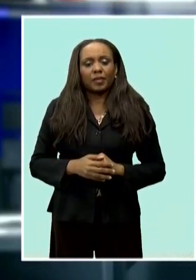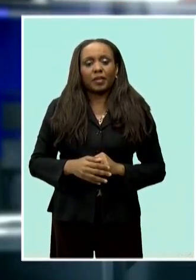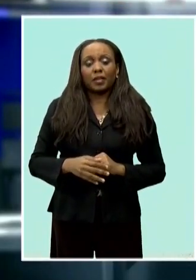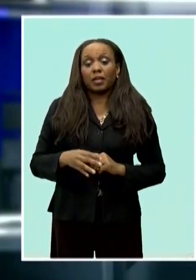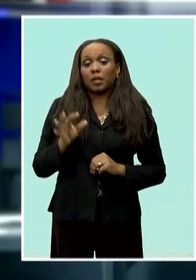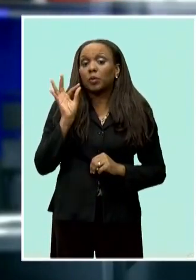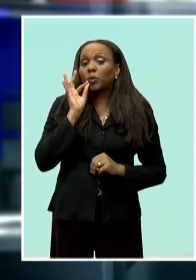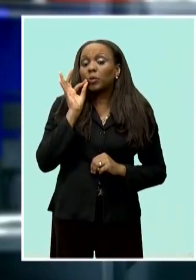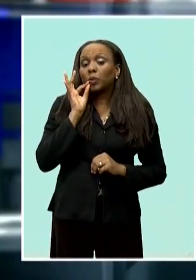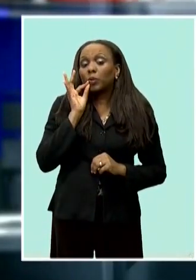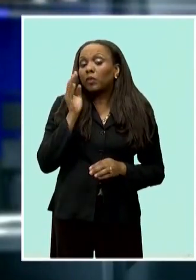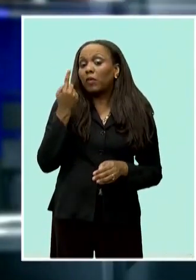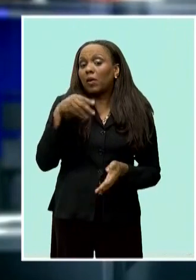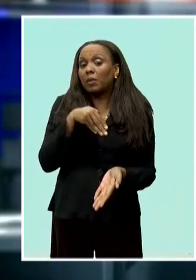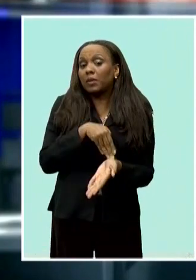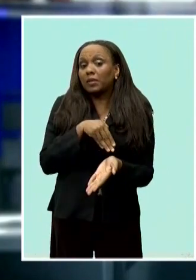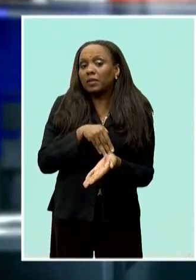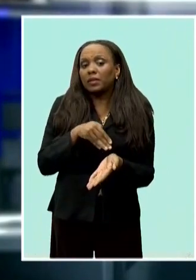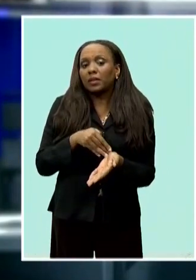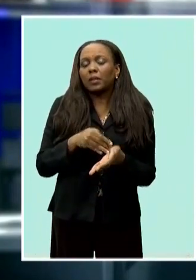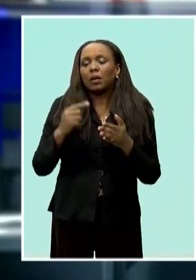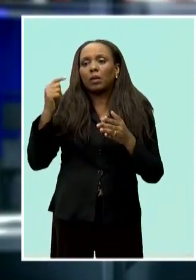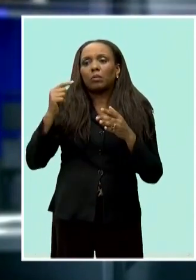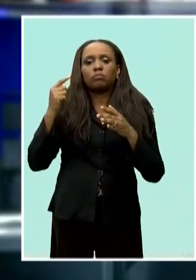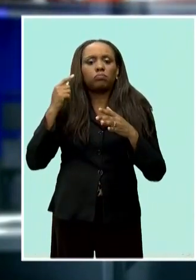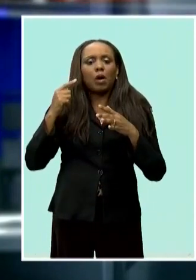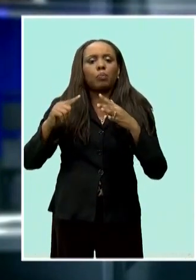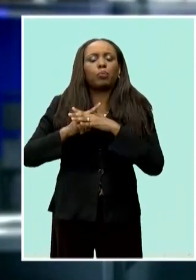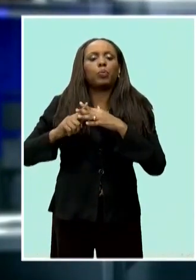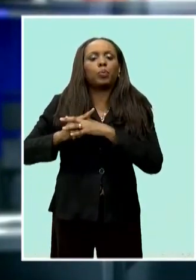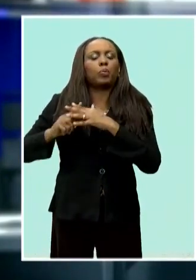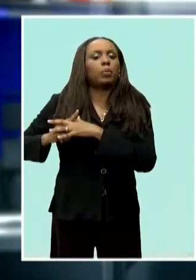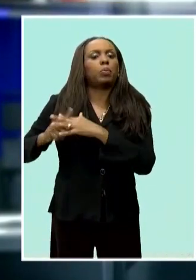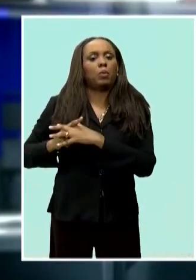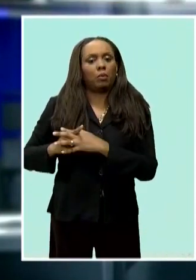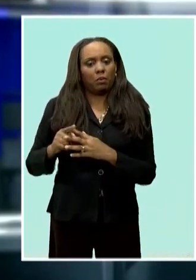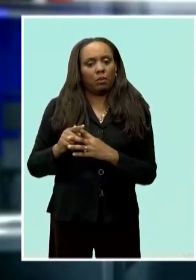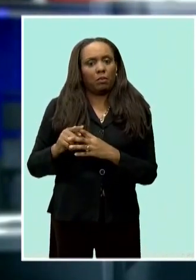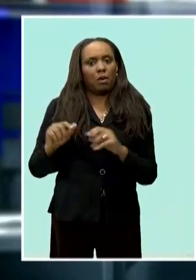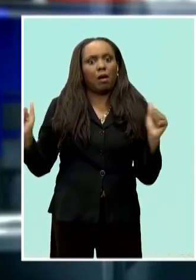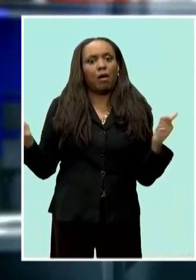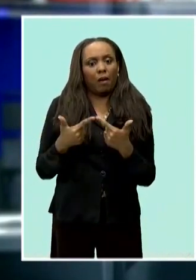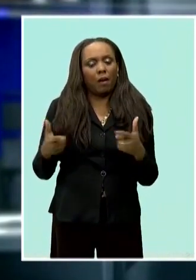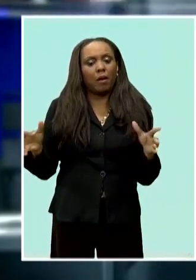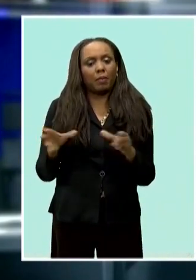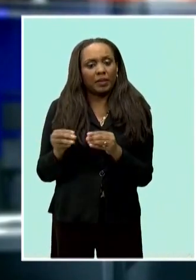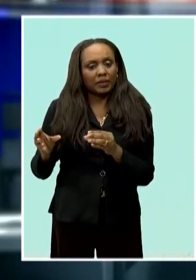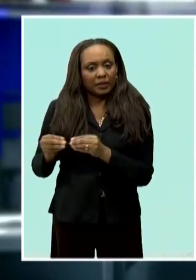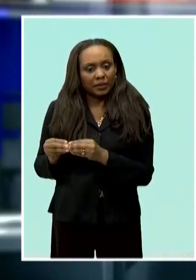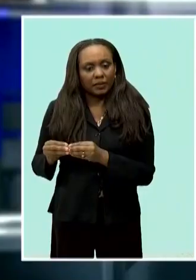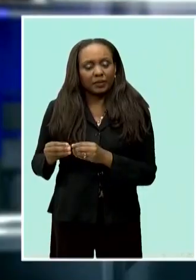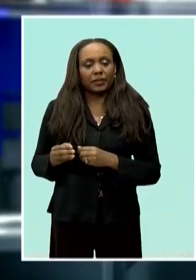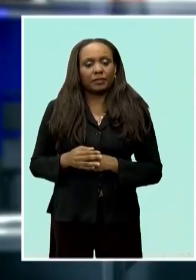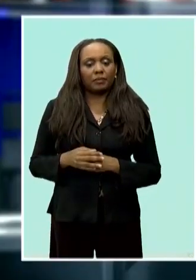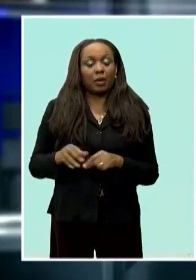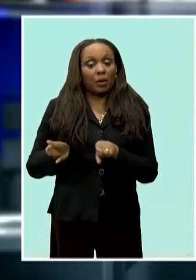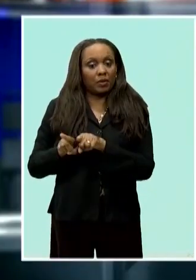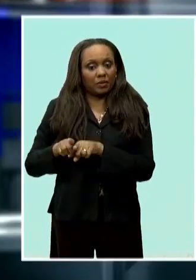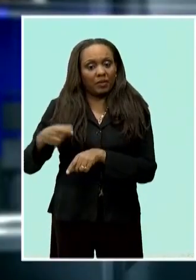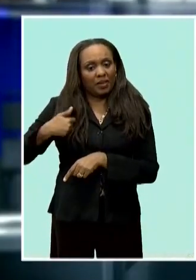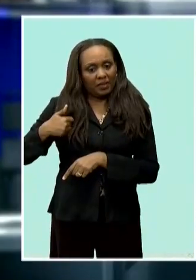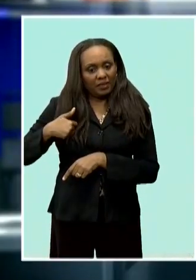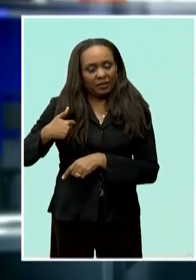was absolutely critical that we touch base with their headquarters again. And interestingly, there's a very high level of interest